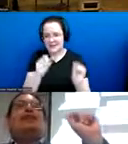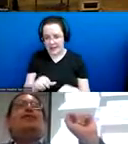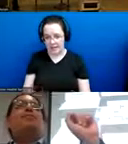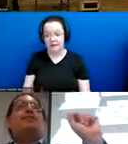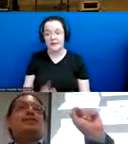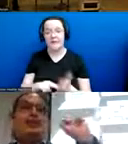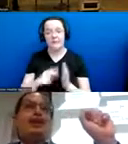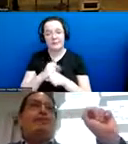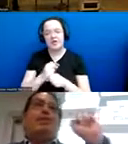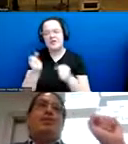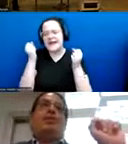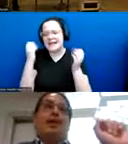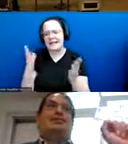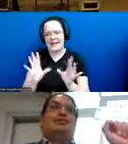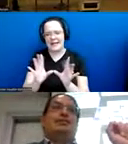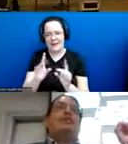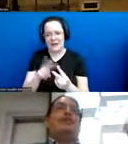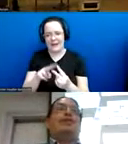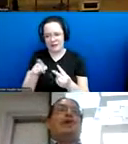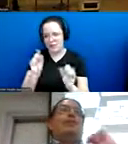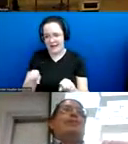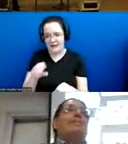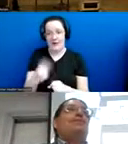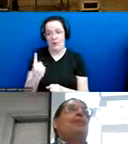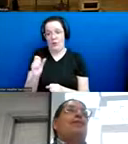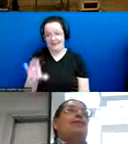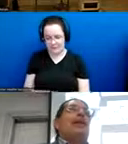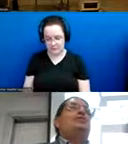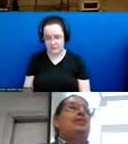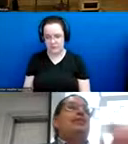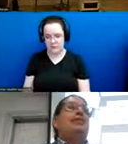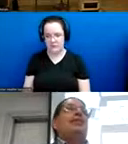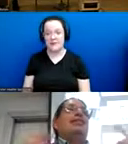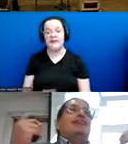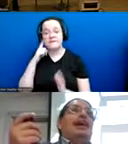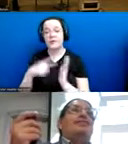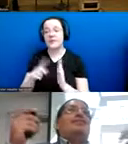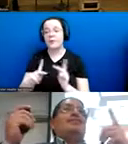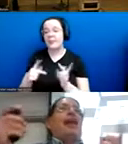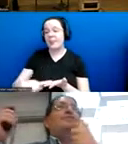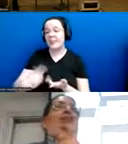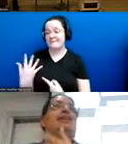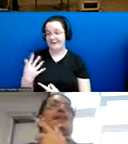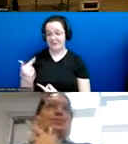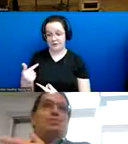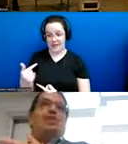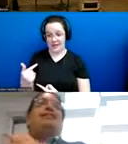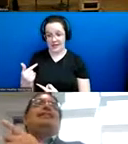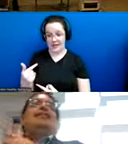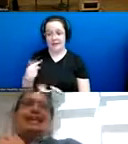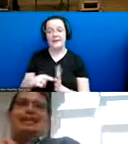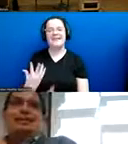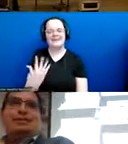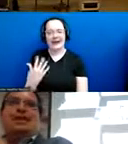many entangled pairs as you can over a second. For example, when people talk about 5G, that is 5 gigahertz